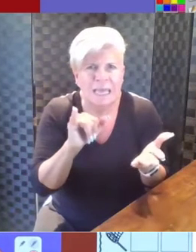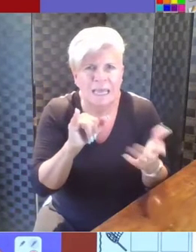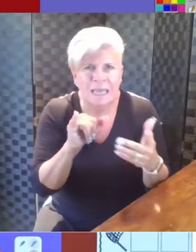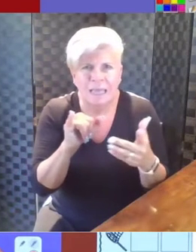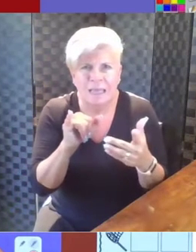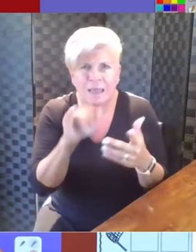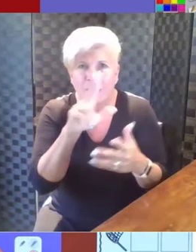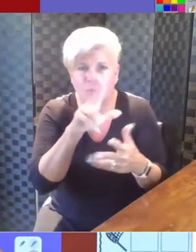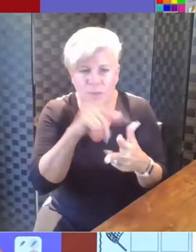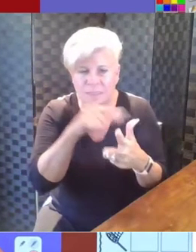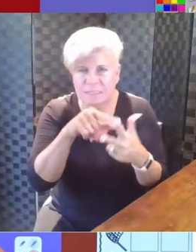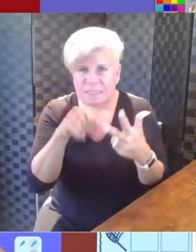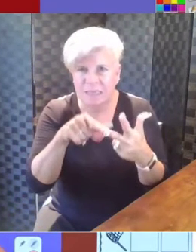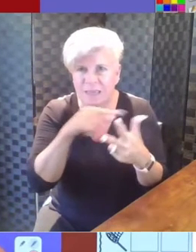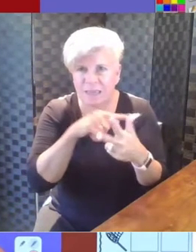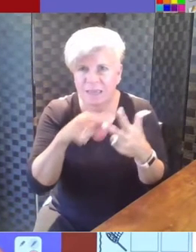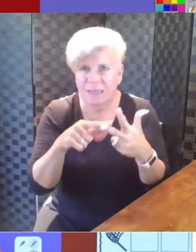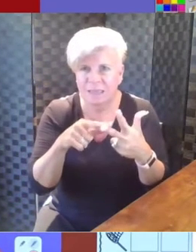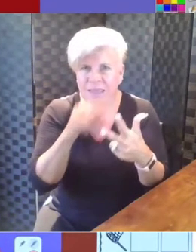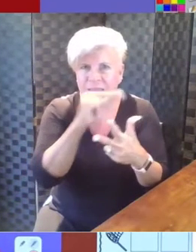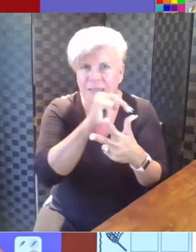There's 3.